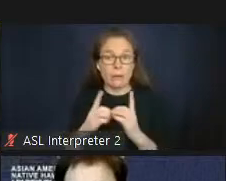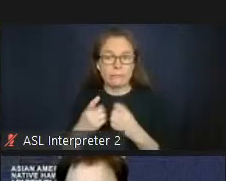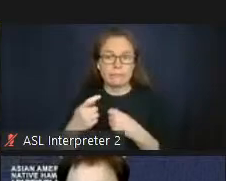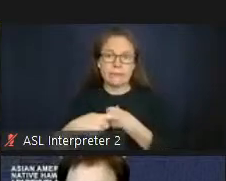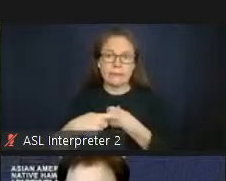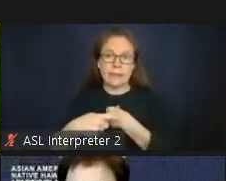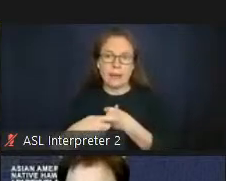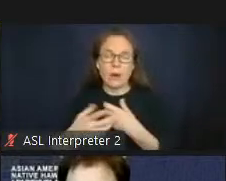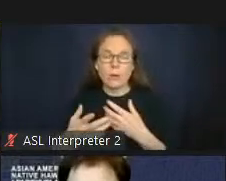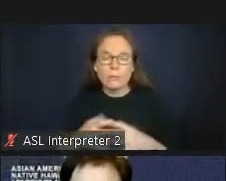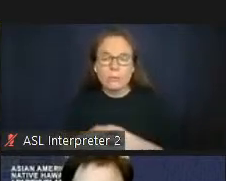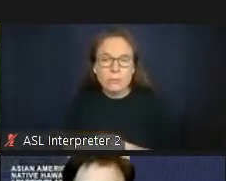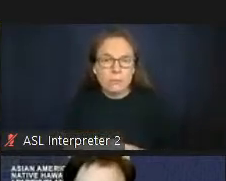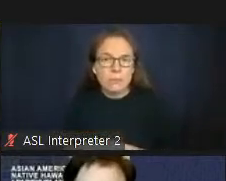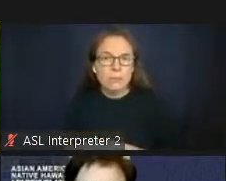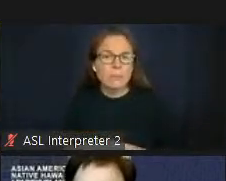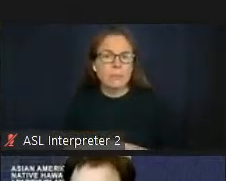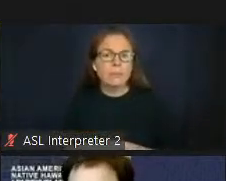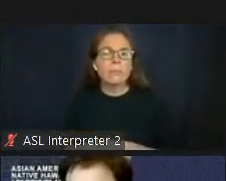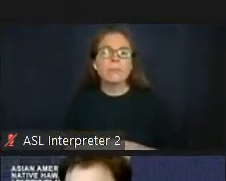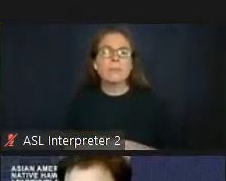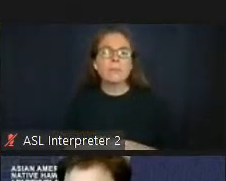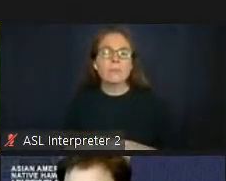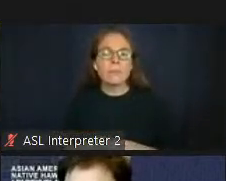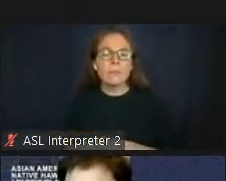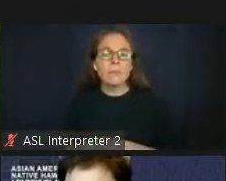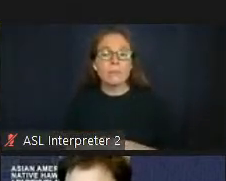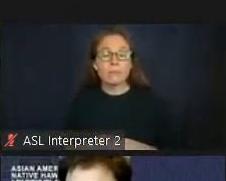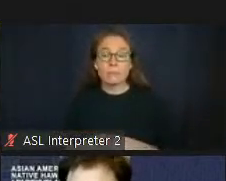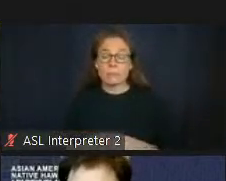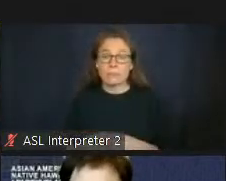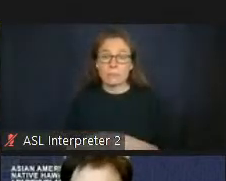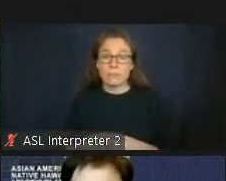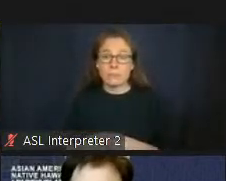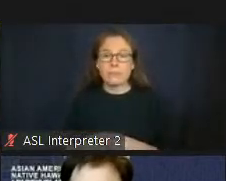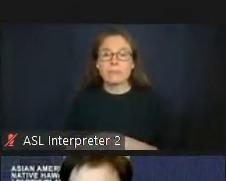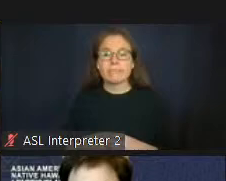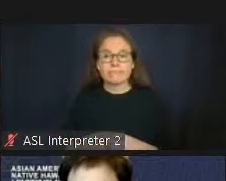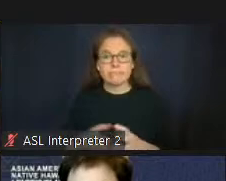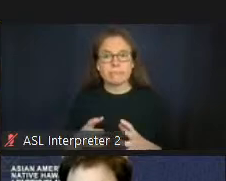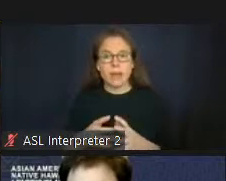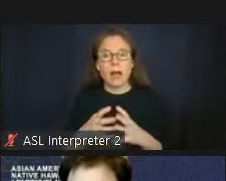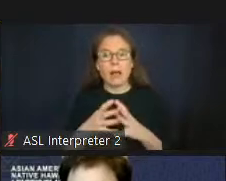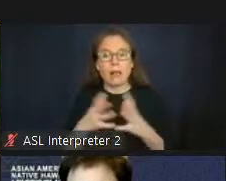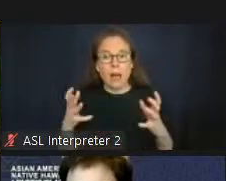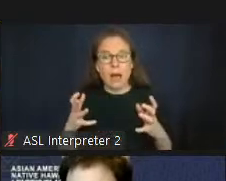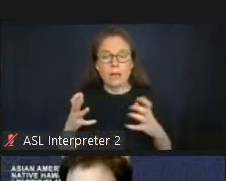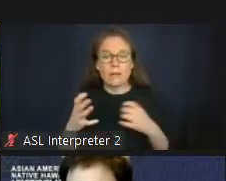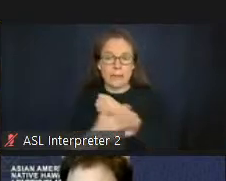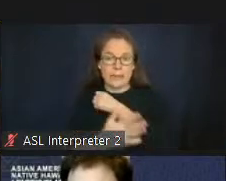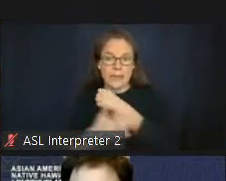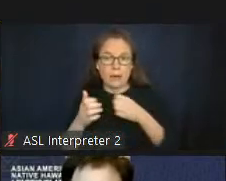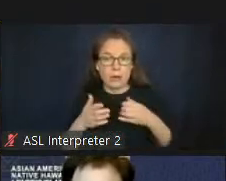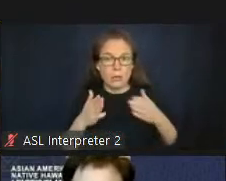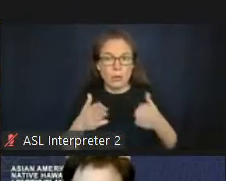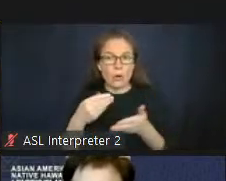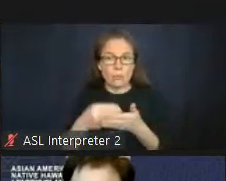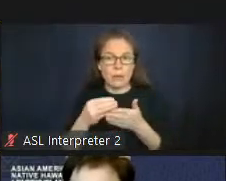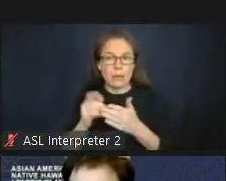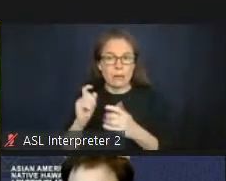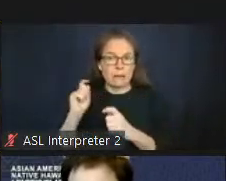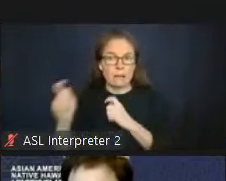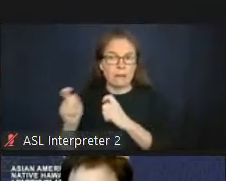be, is this heavily subsidized by any county funds? Because if county road funds are going into any extent, that means that